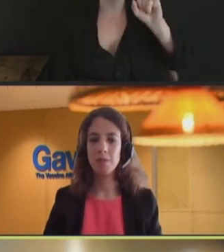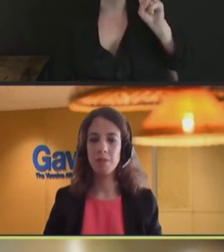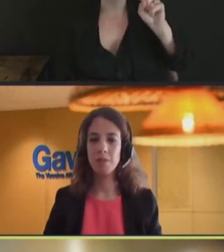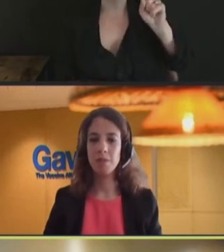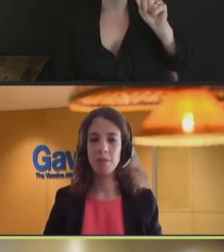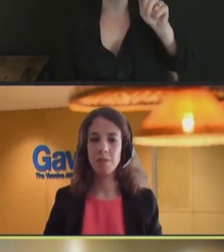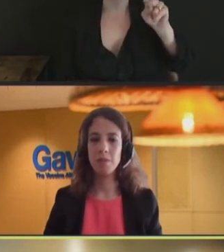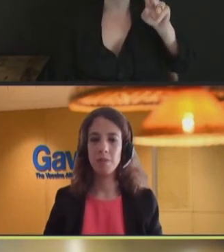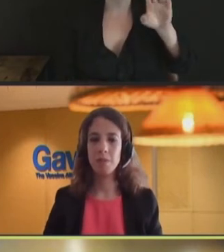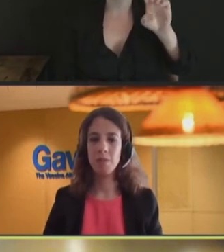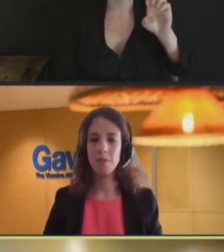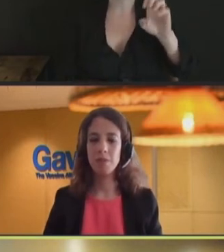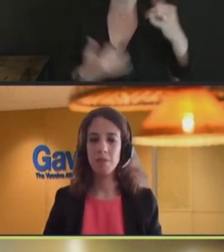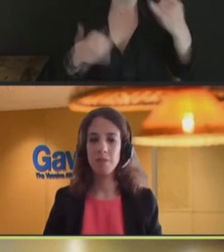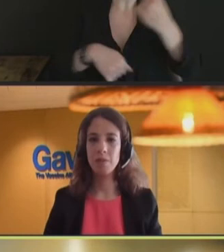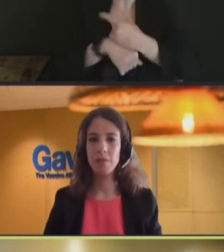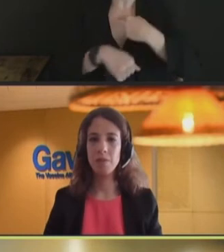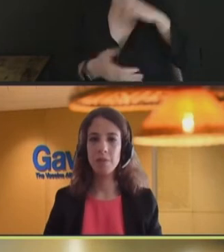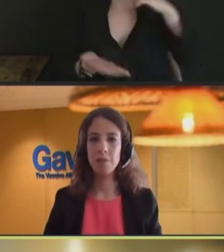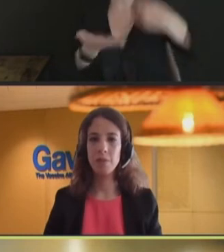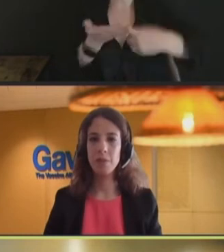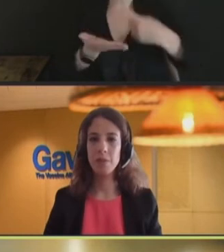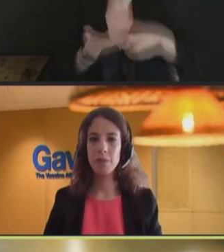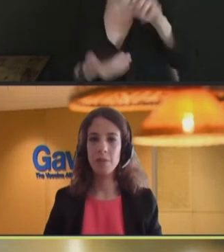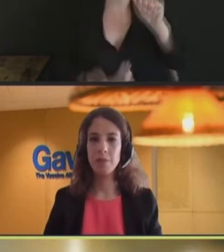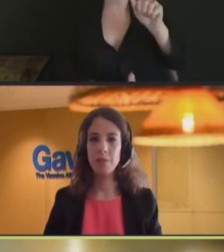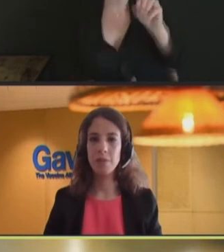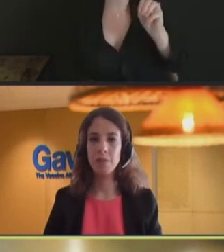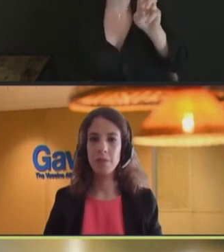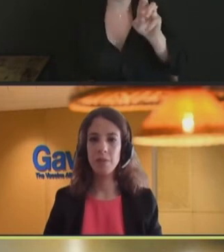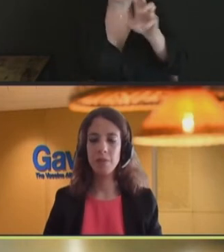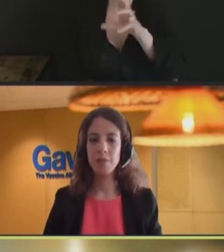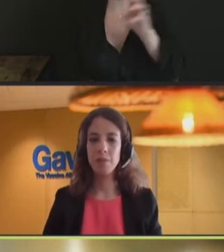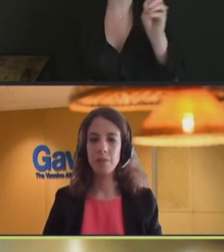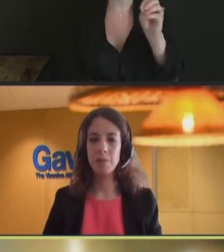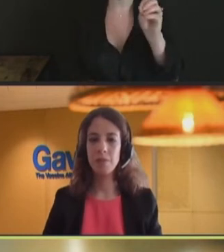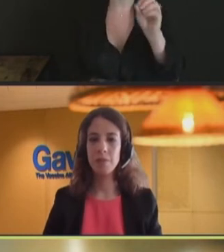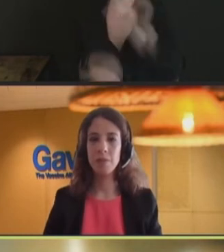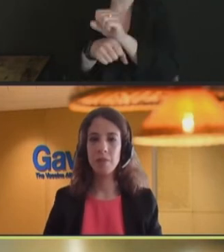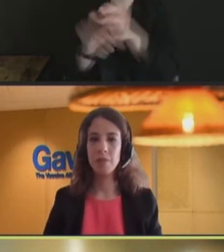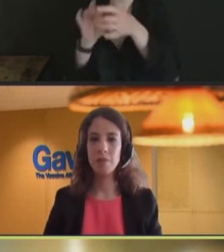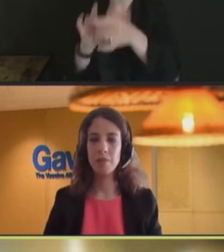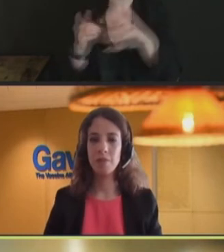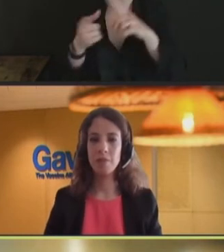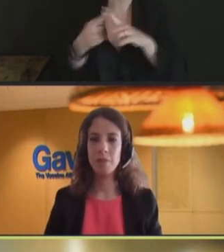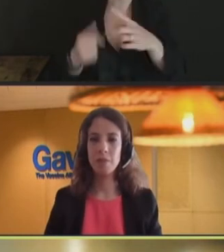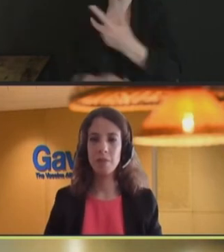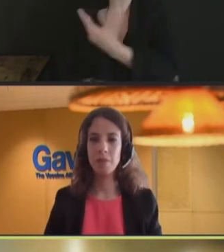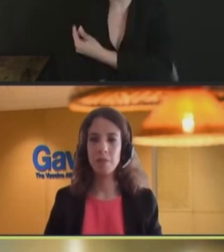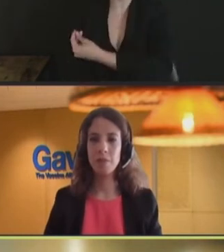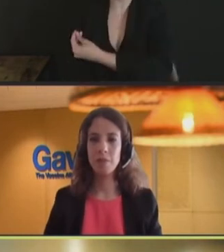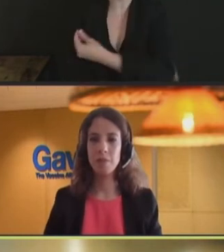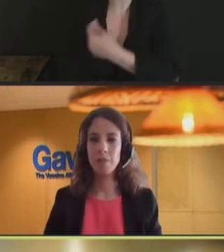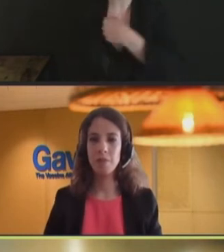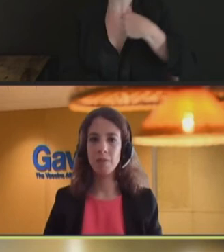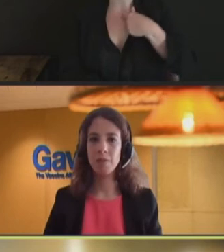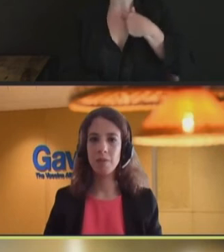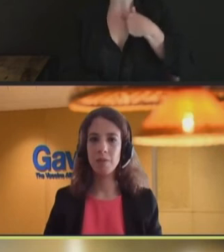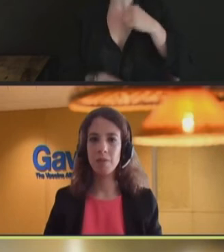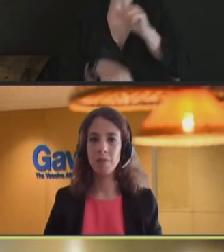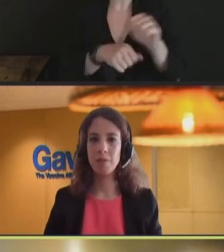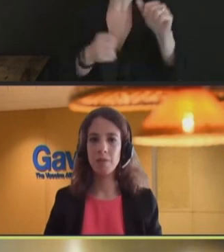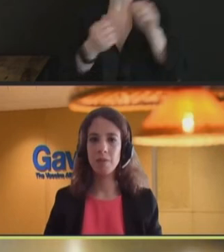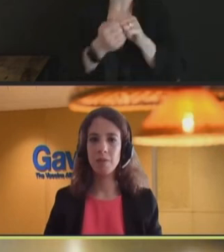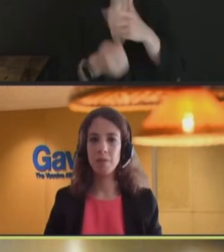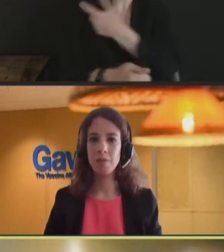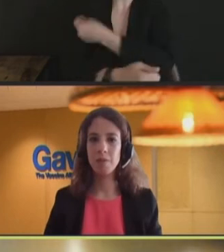to vaccines and AMR. We do work with vaccines across the spectrum here,